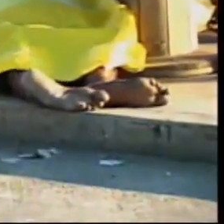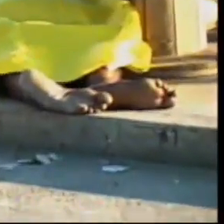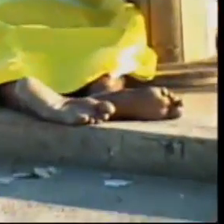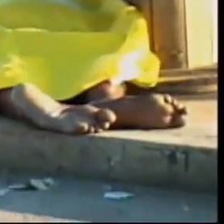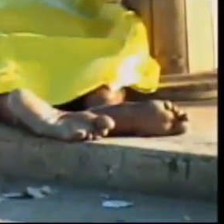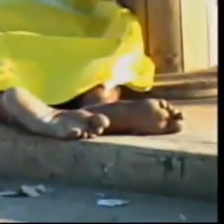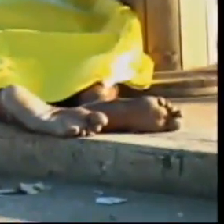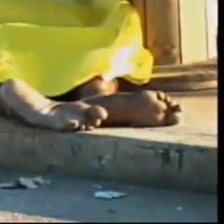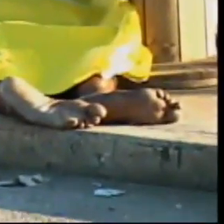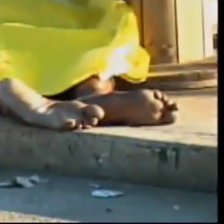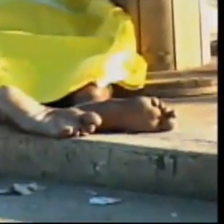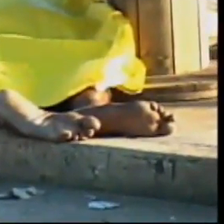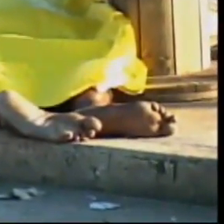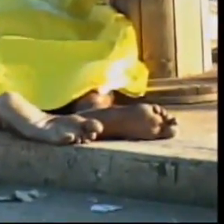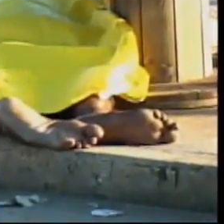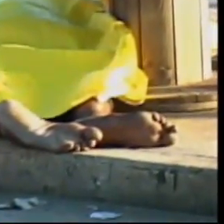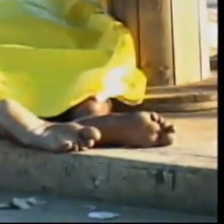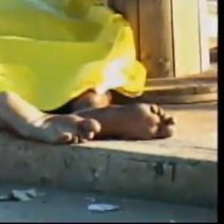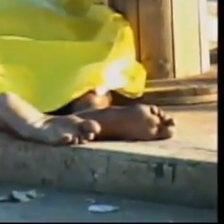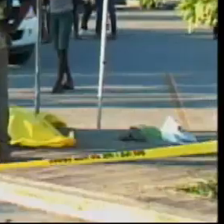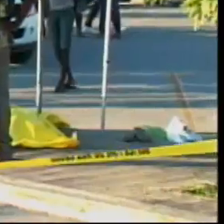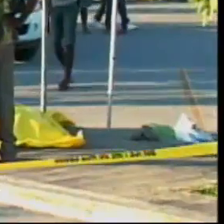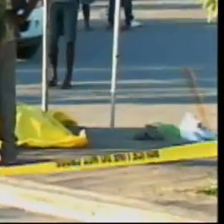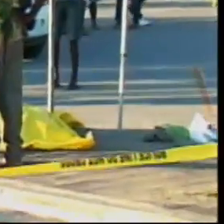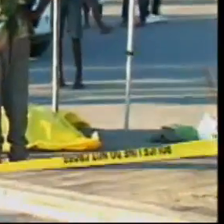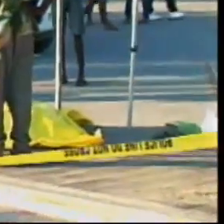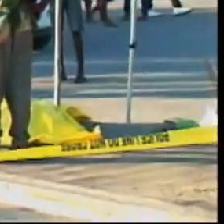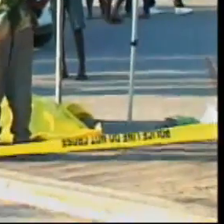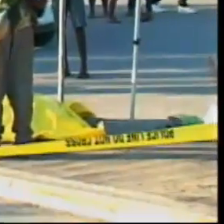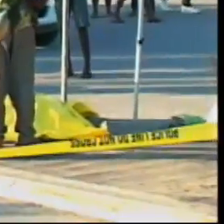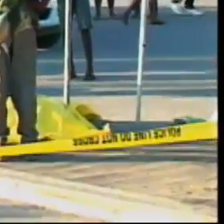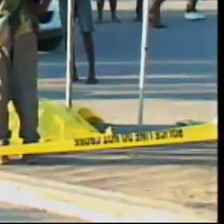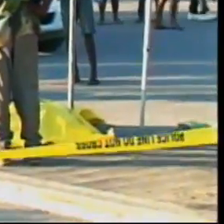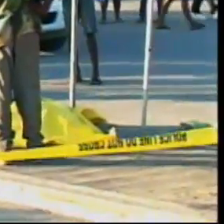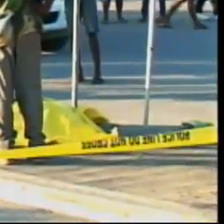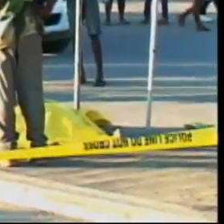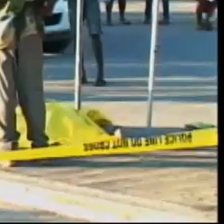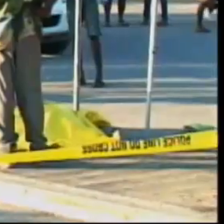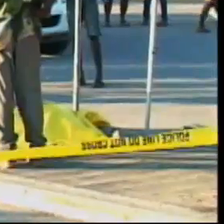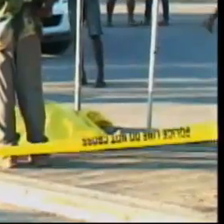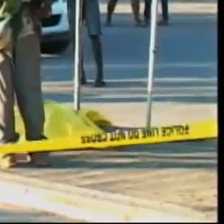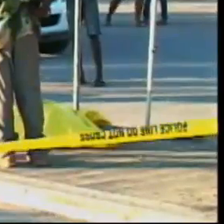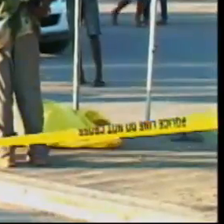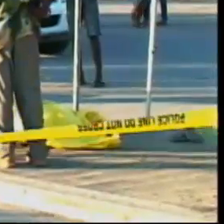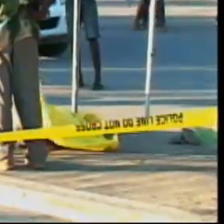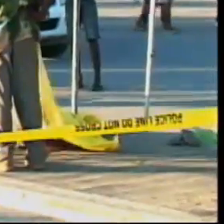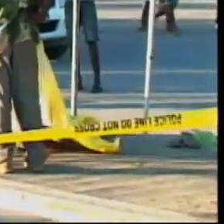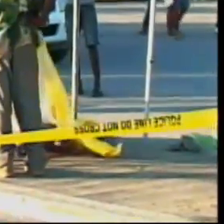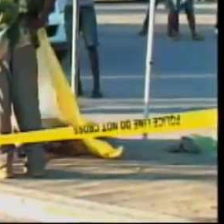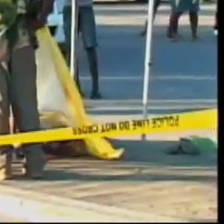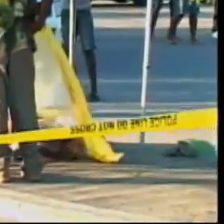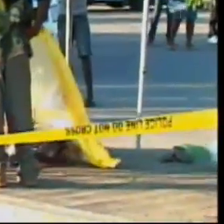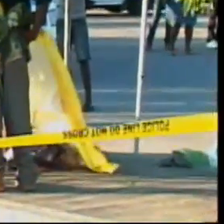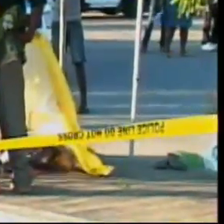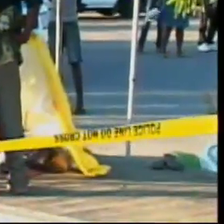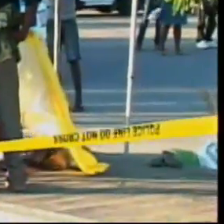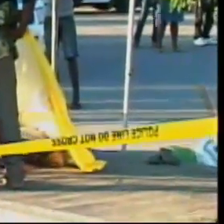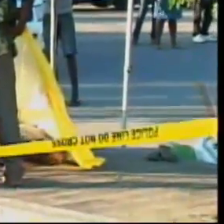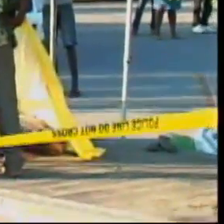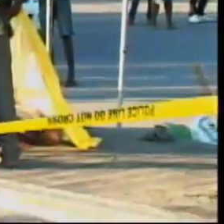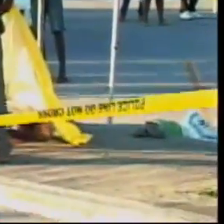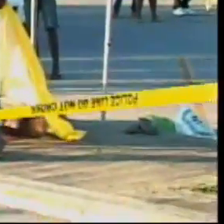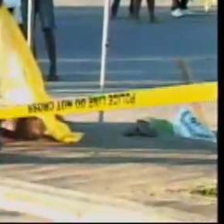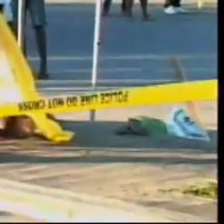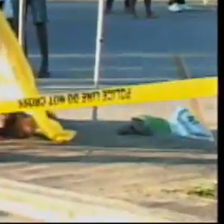in the River Minibus Terminal in Bridgetown and died. Police on location were quick to cordon off the scene to keep curious onlookers